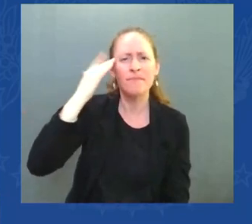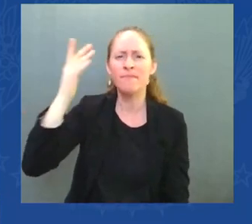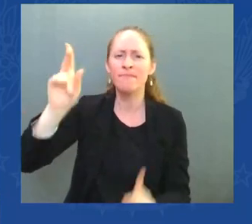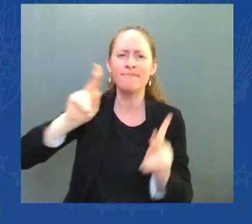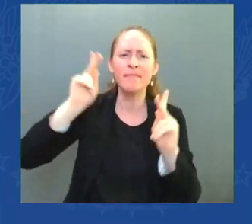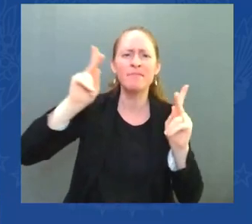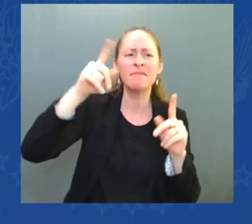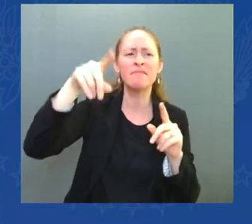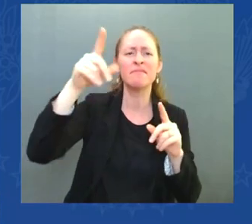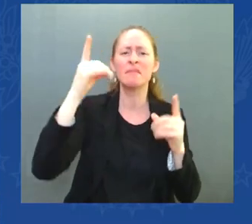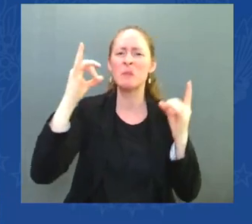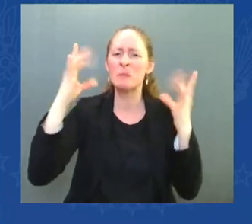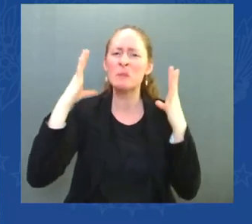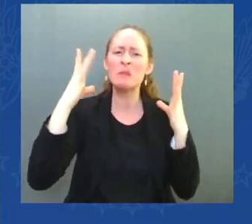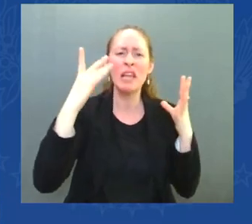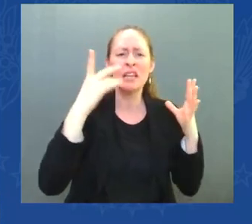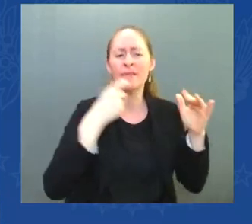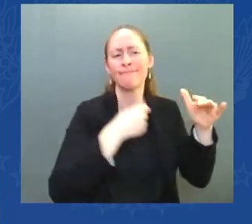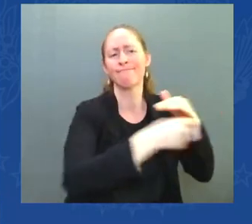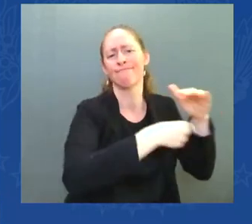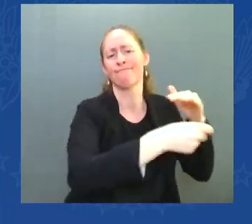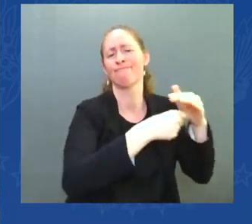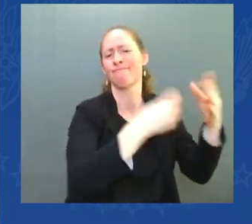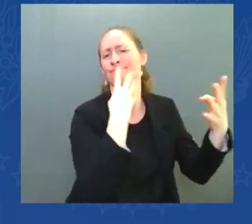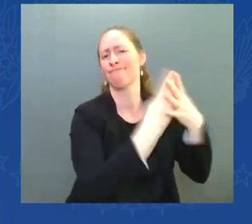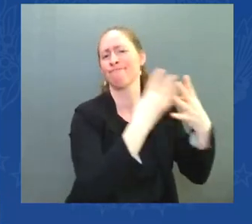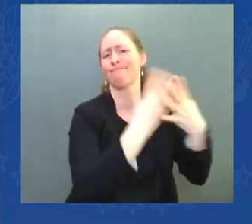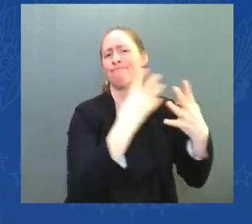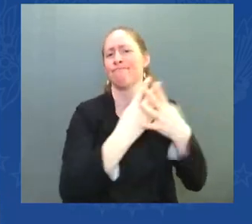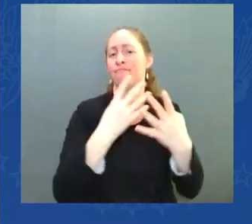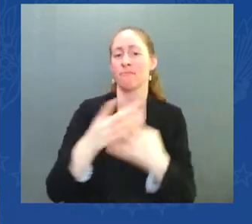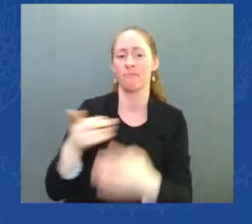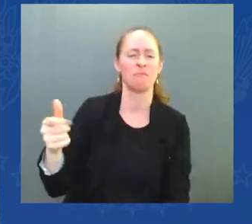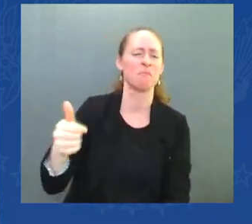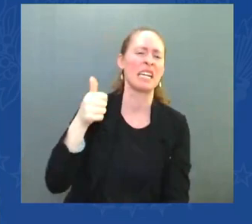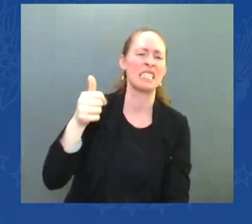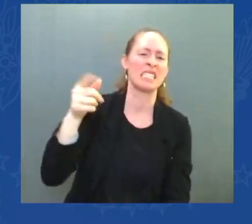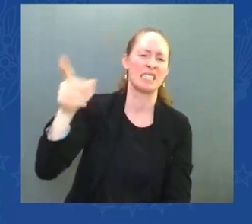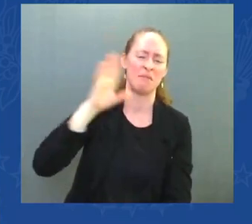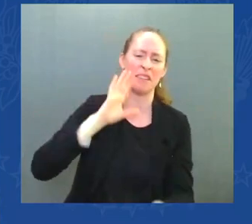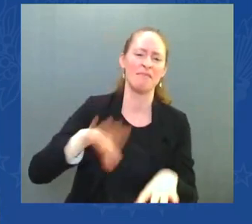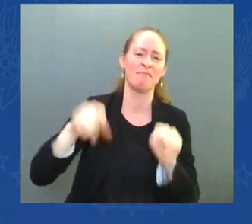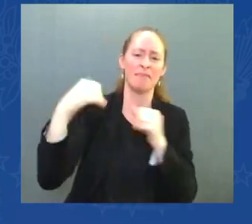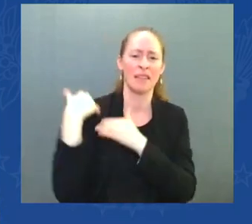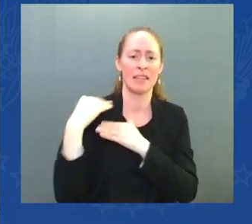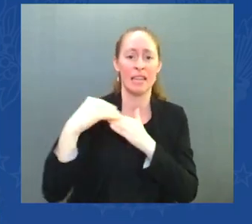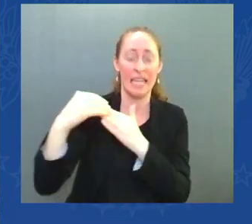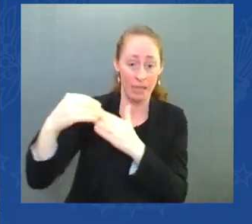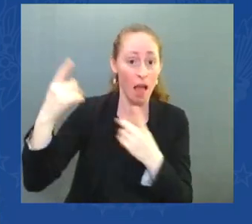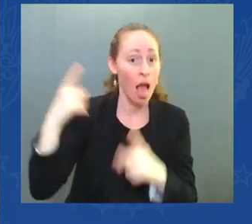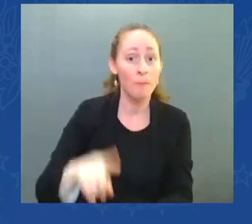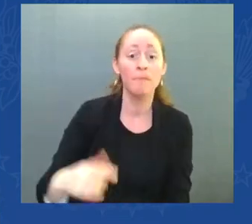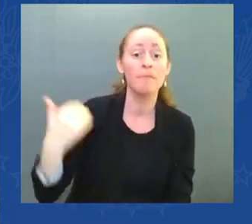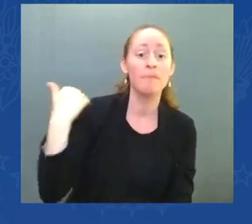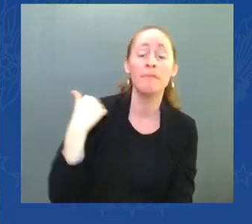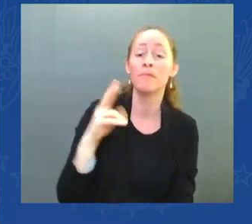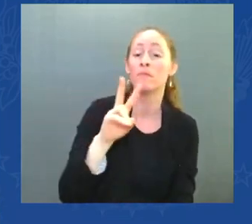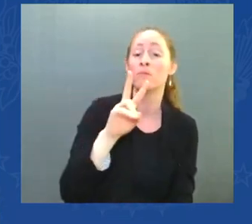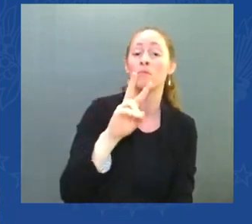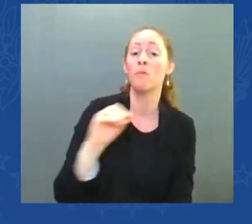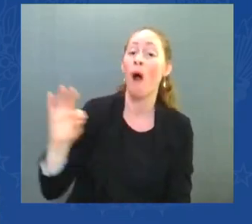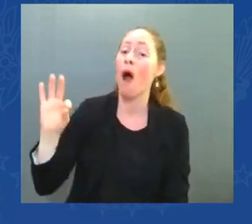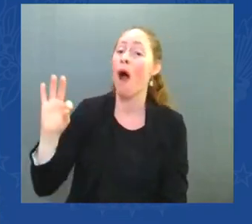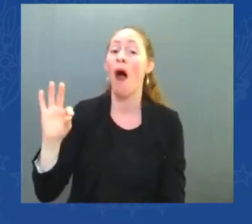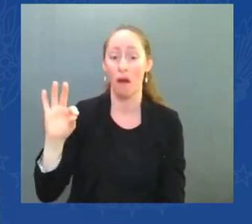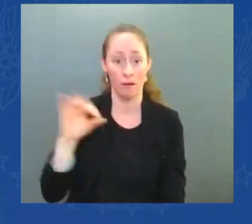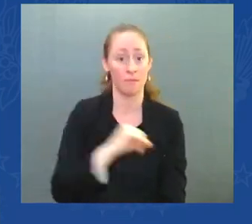way, in 2009, the U.S. Senate unanimously confirmed him to serve as U.S. attorney. I look forward to working